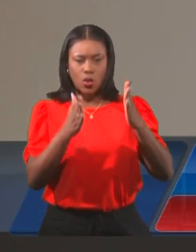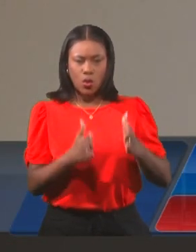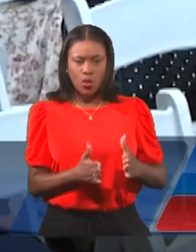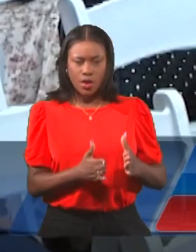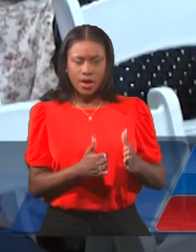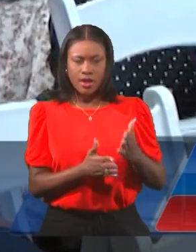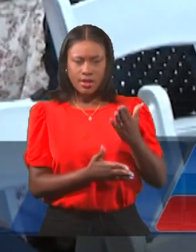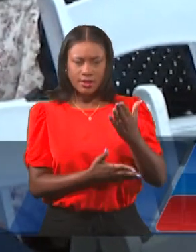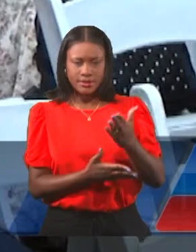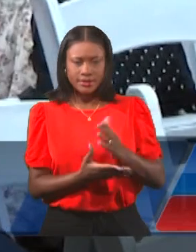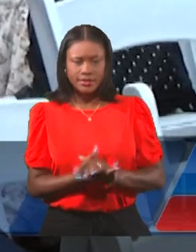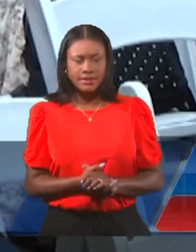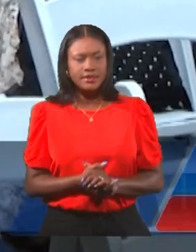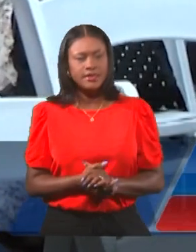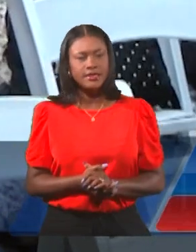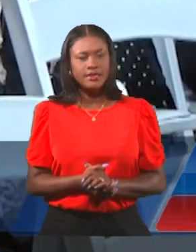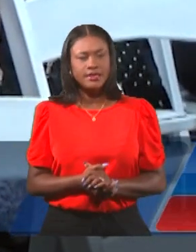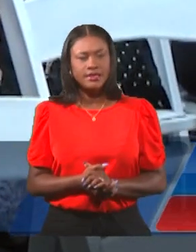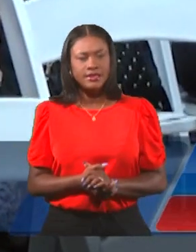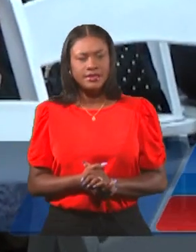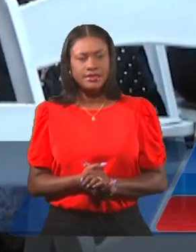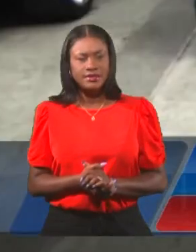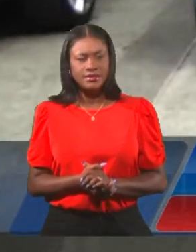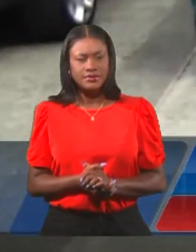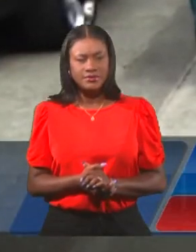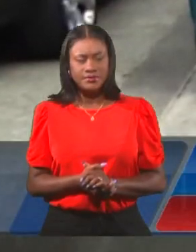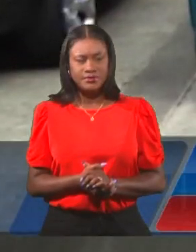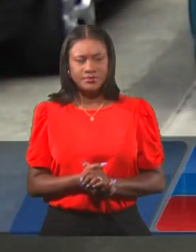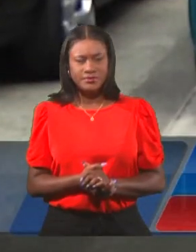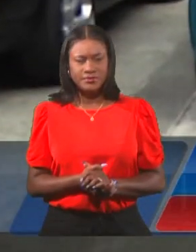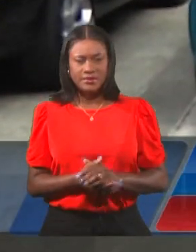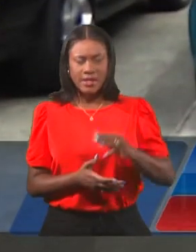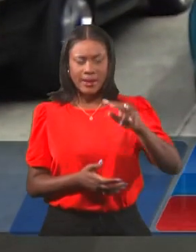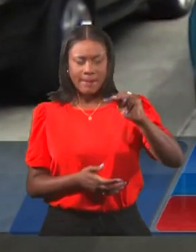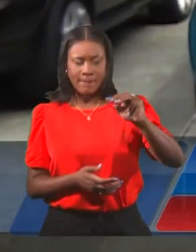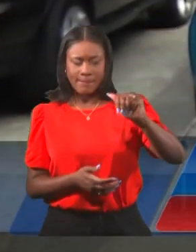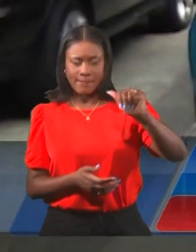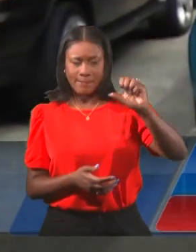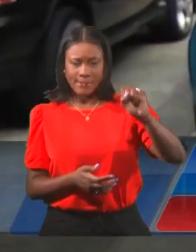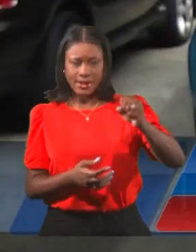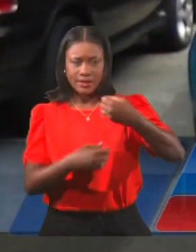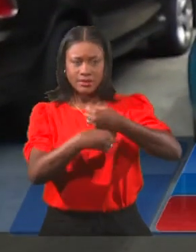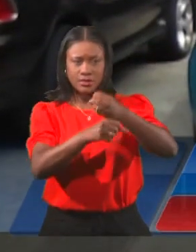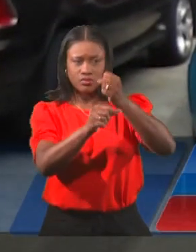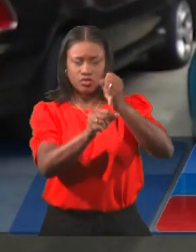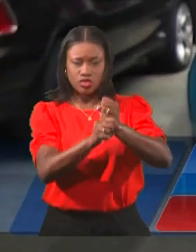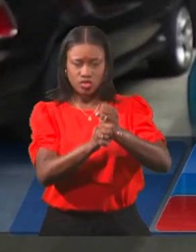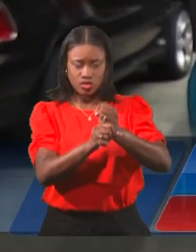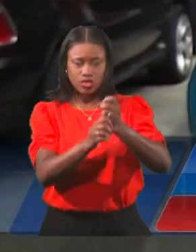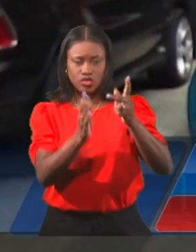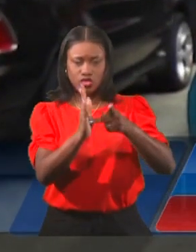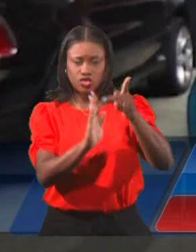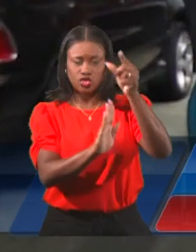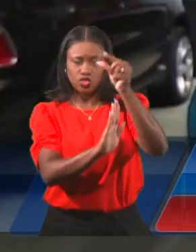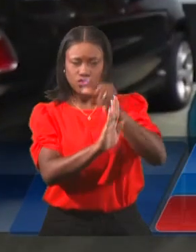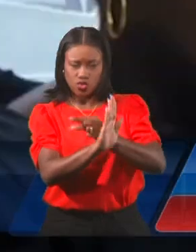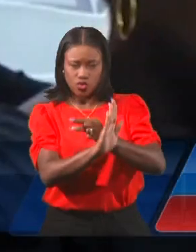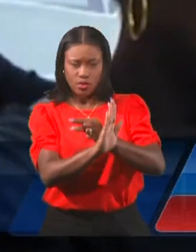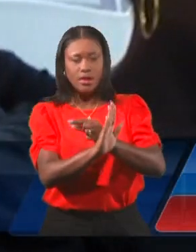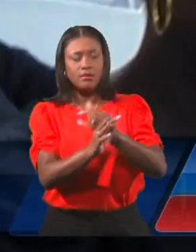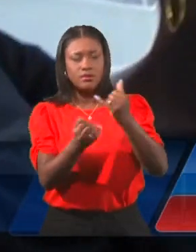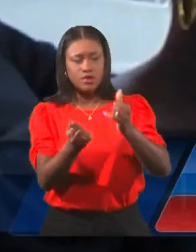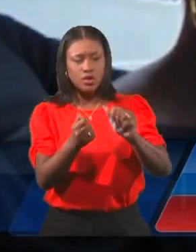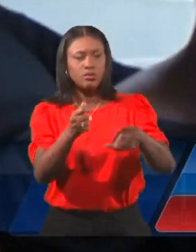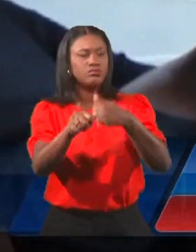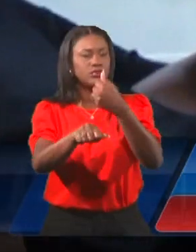Annie Elias, history is in the making, as through the mass production course, a new industry is being established in Tobago.